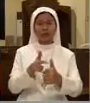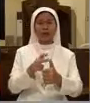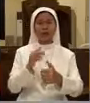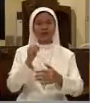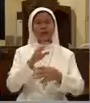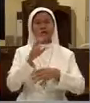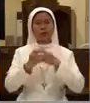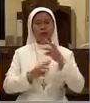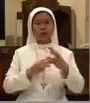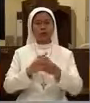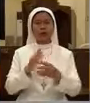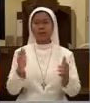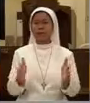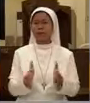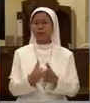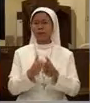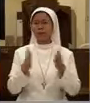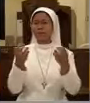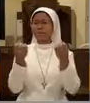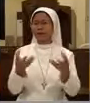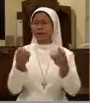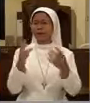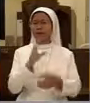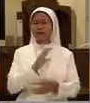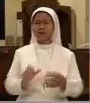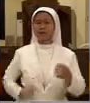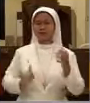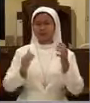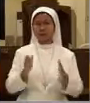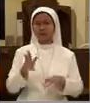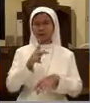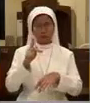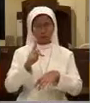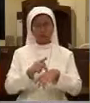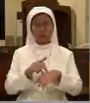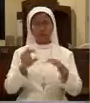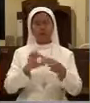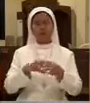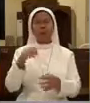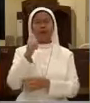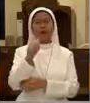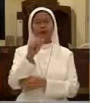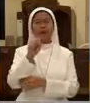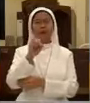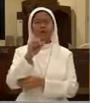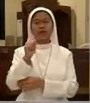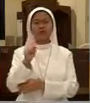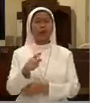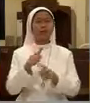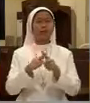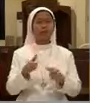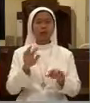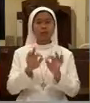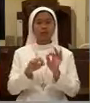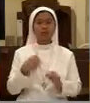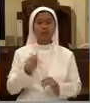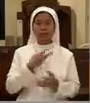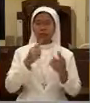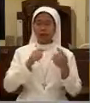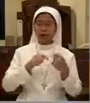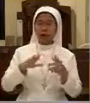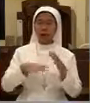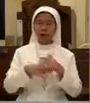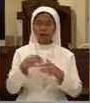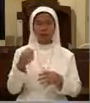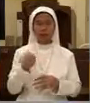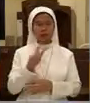and the largest Christian population in Asia. But when we go out, we see that